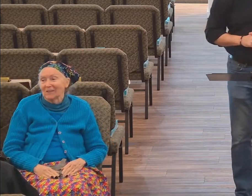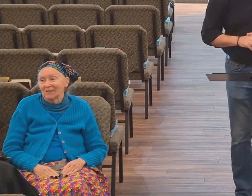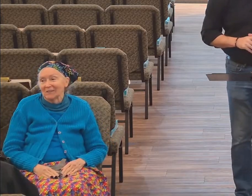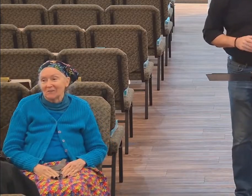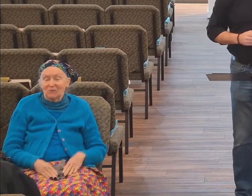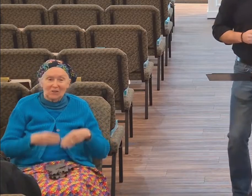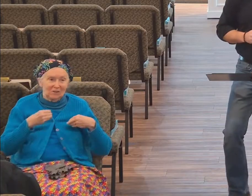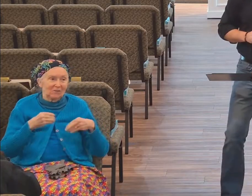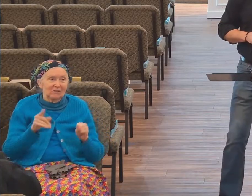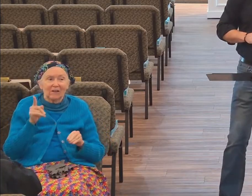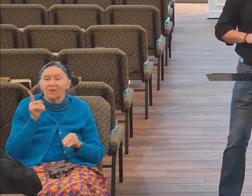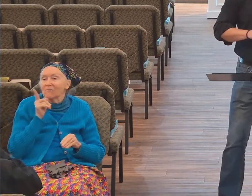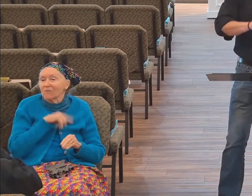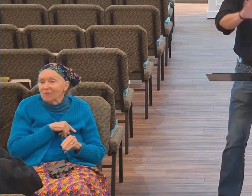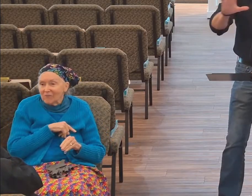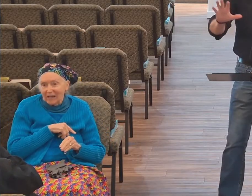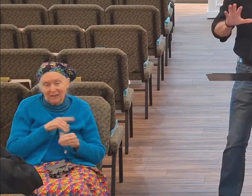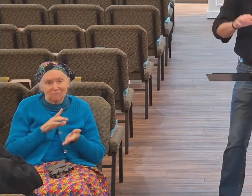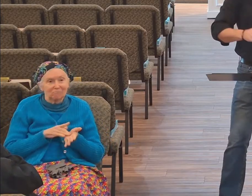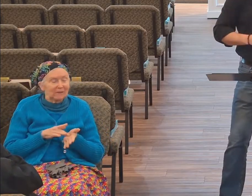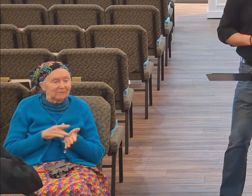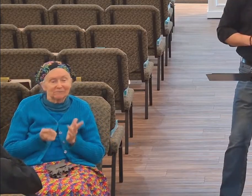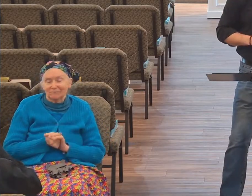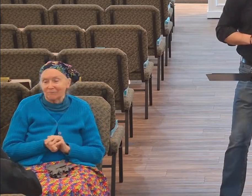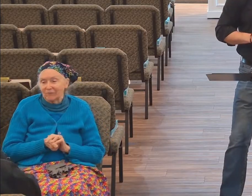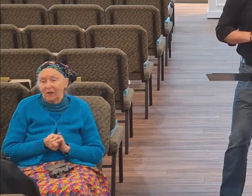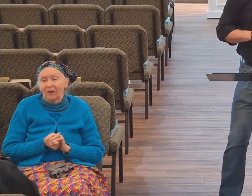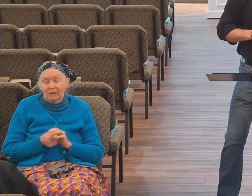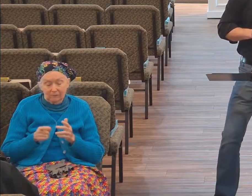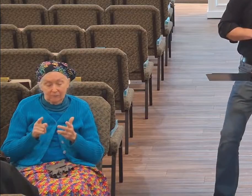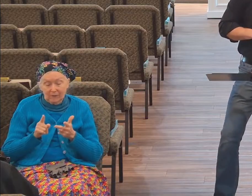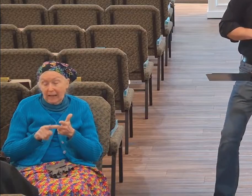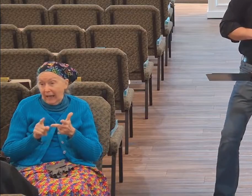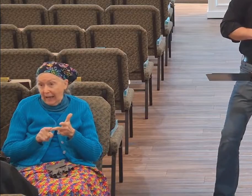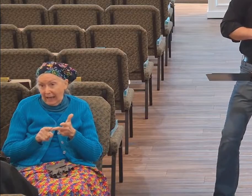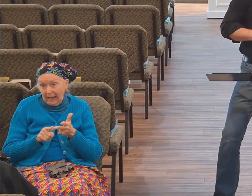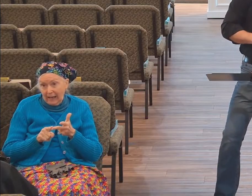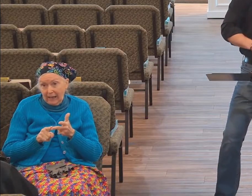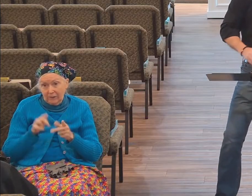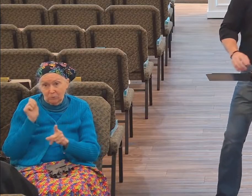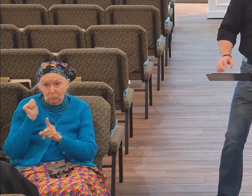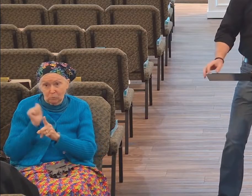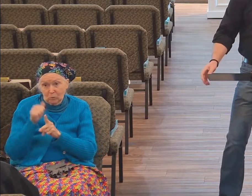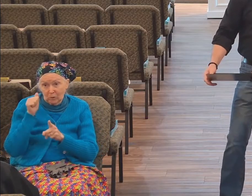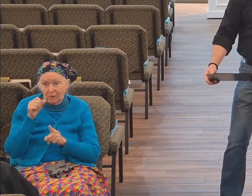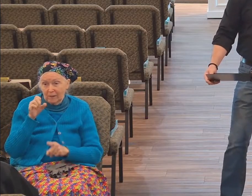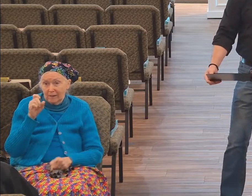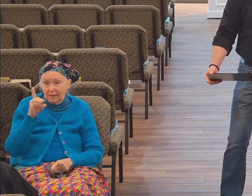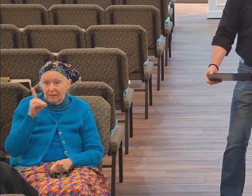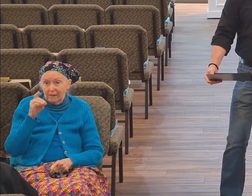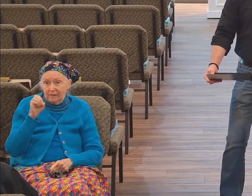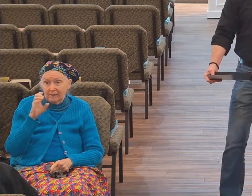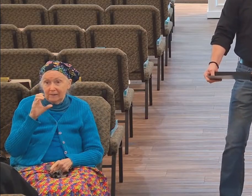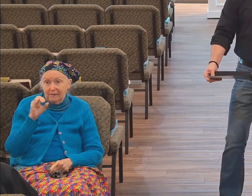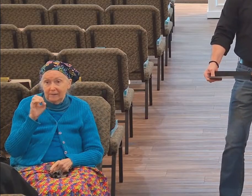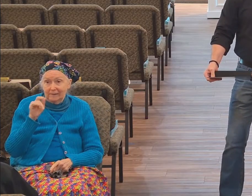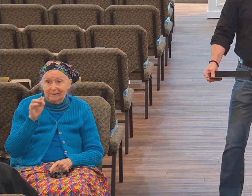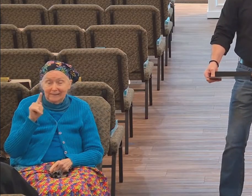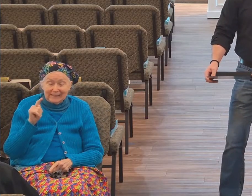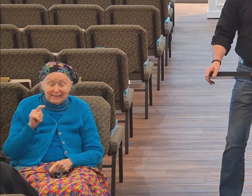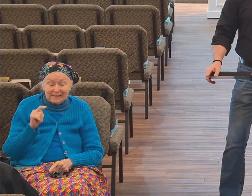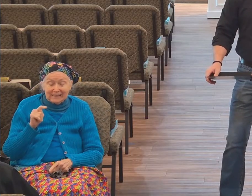So impurity, right? There was some other things going on here. And deceit. This had to do with rhetorical